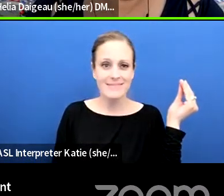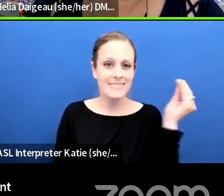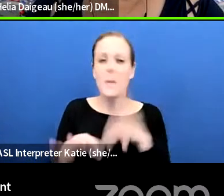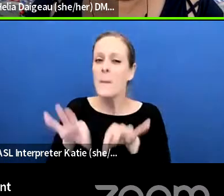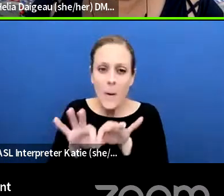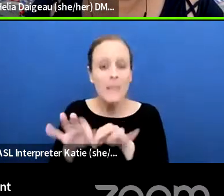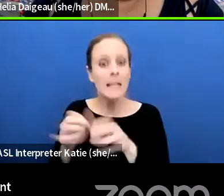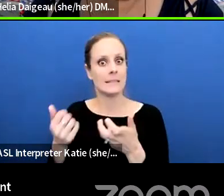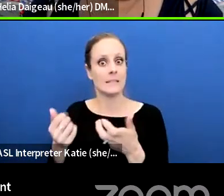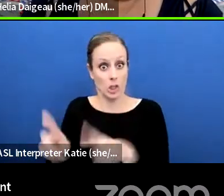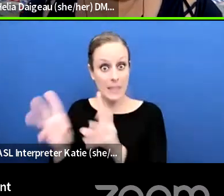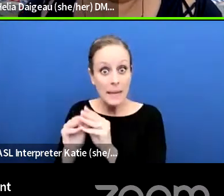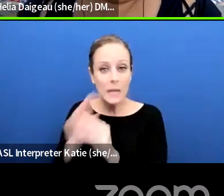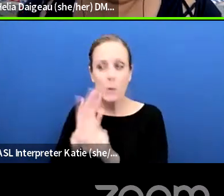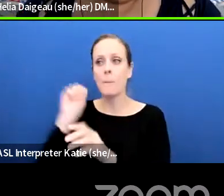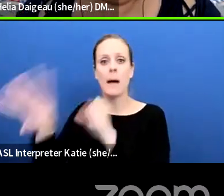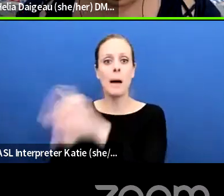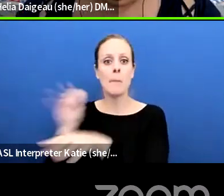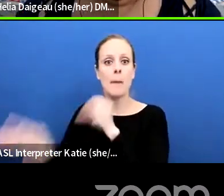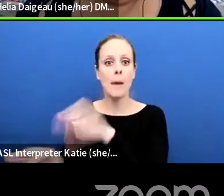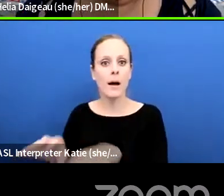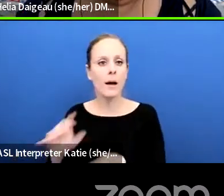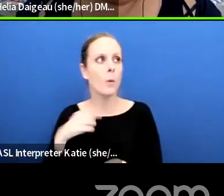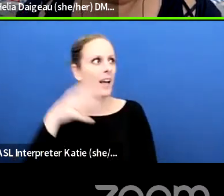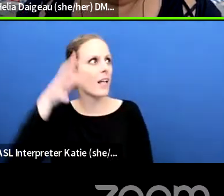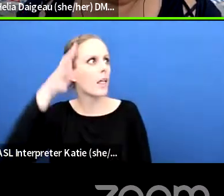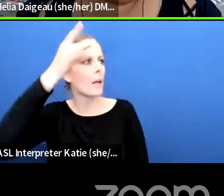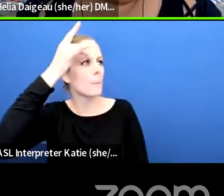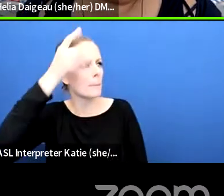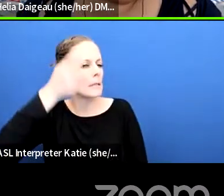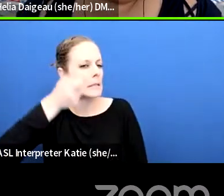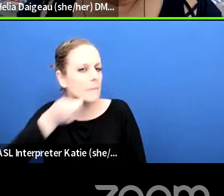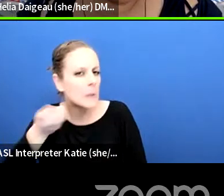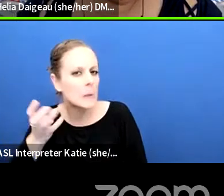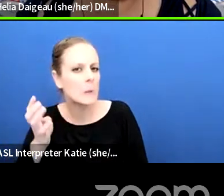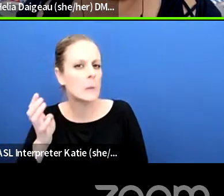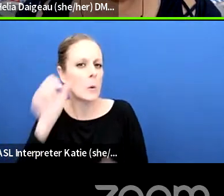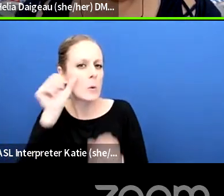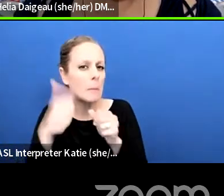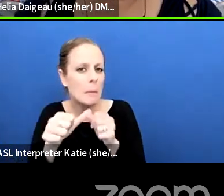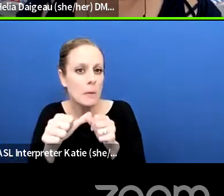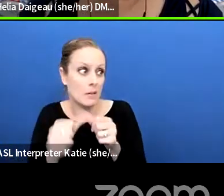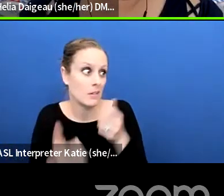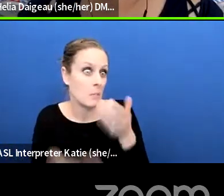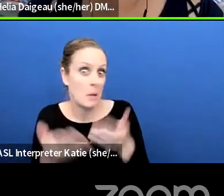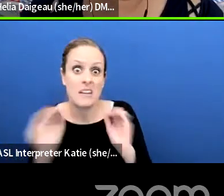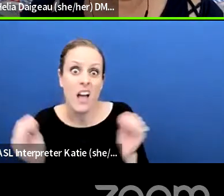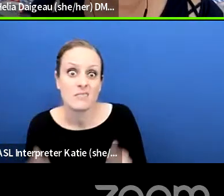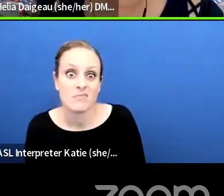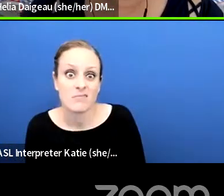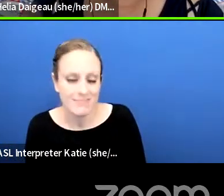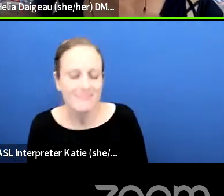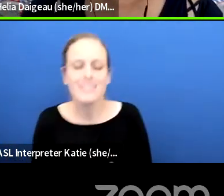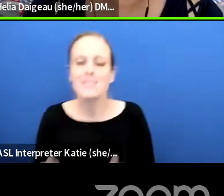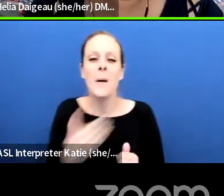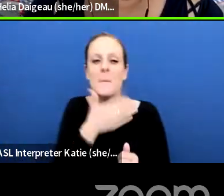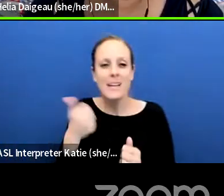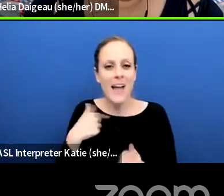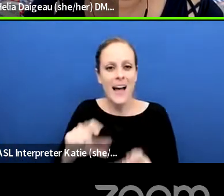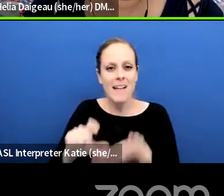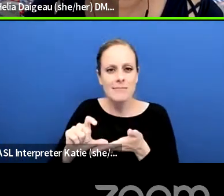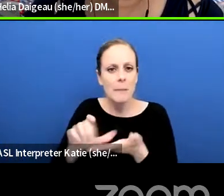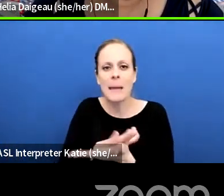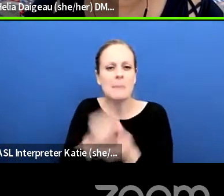say a lot of stuff. They're probably only going to hear a little bit of it and remember maybe none of it. So that to have something